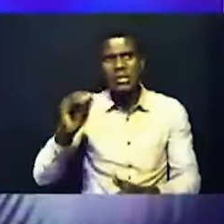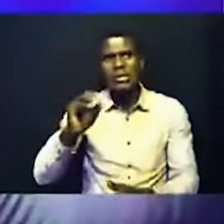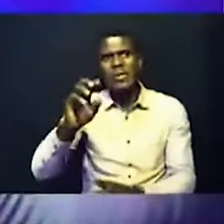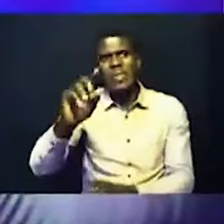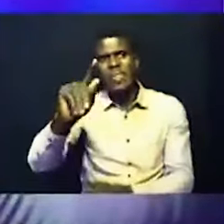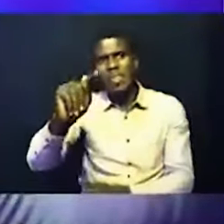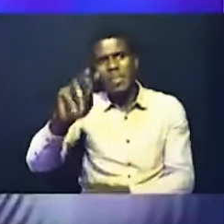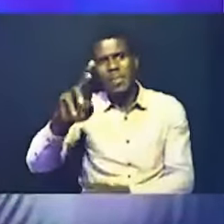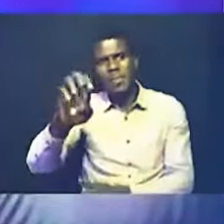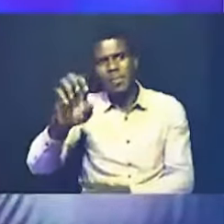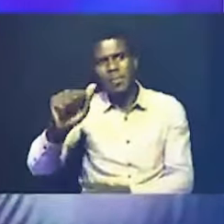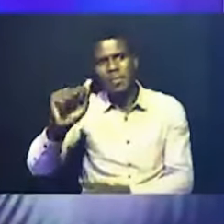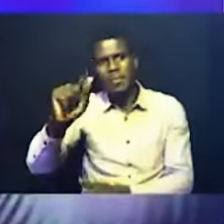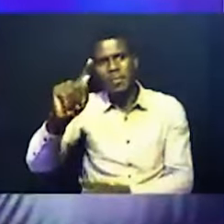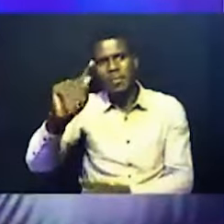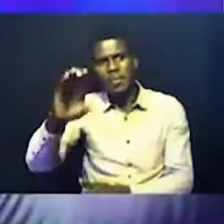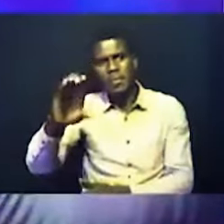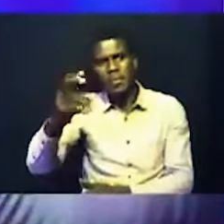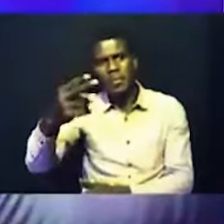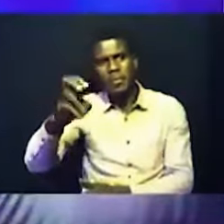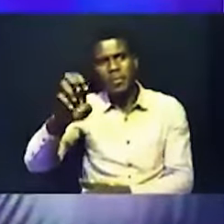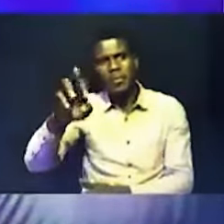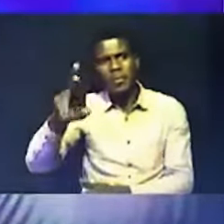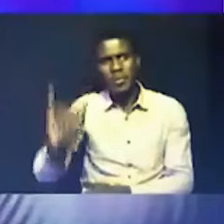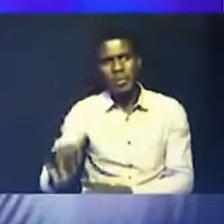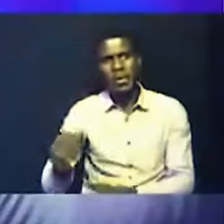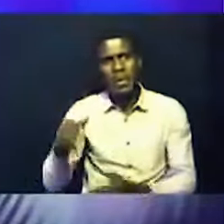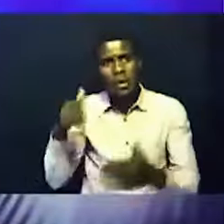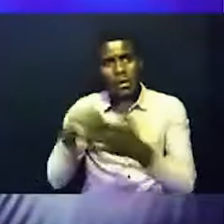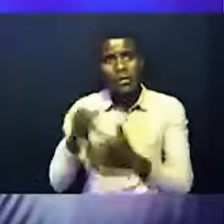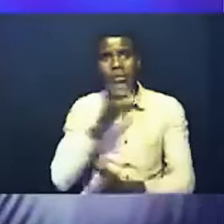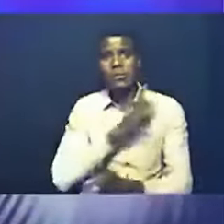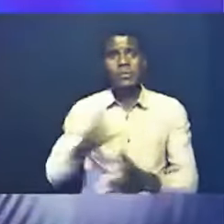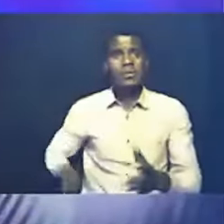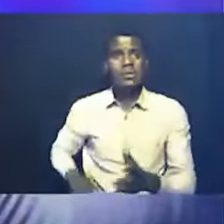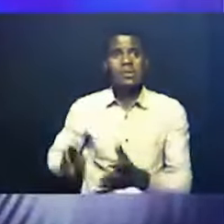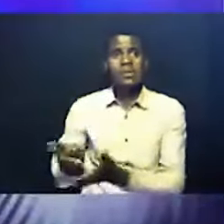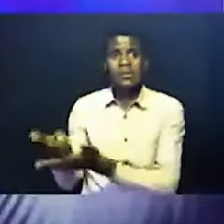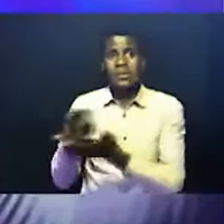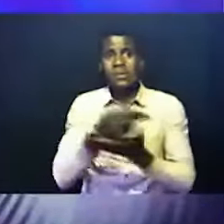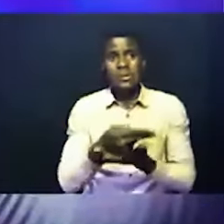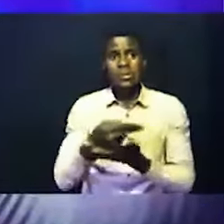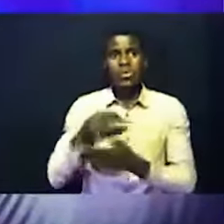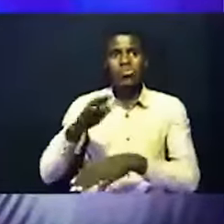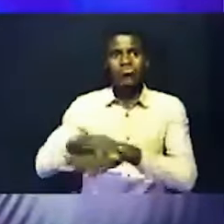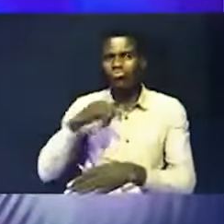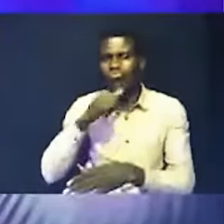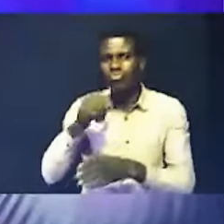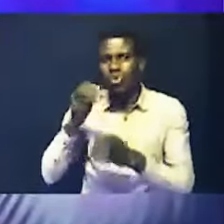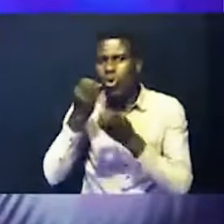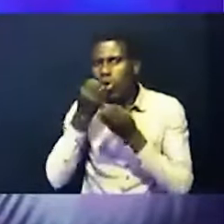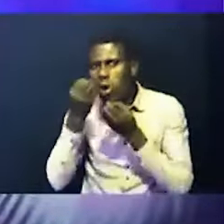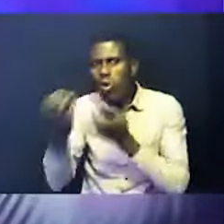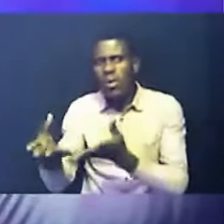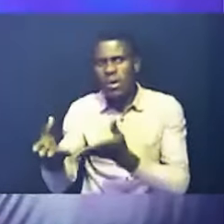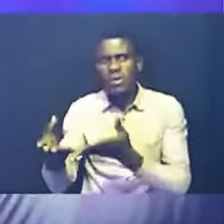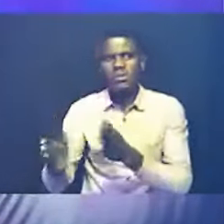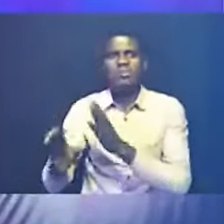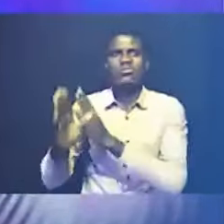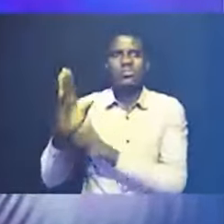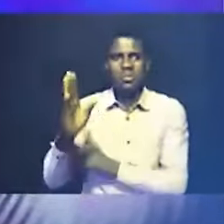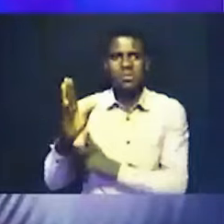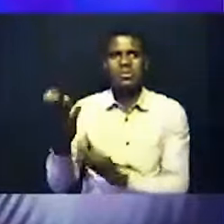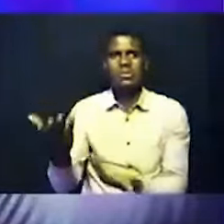God inciting revolt and oppression uttering lies our heart have